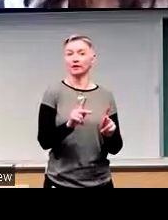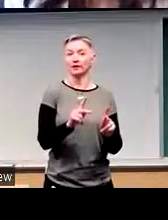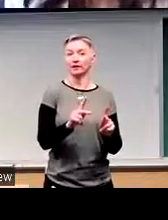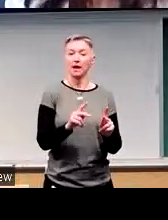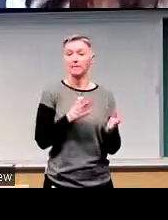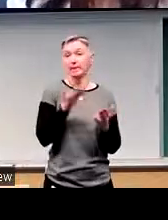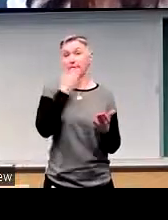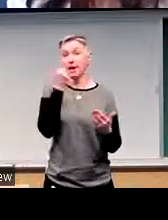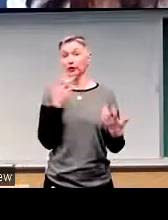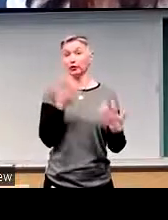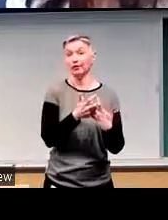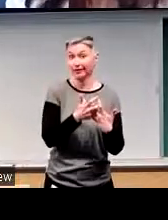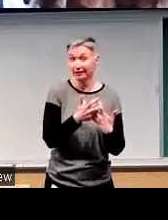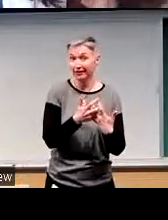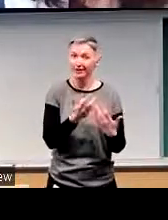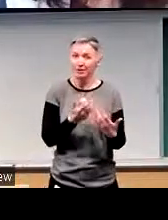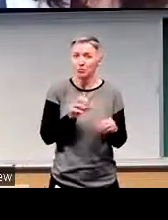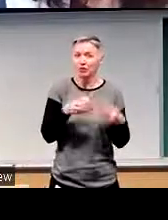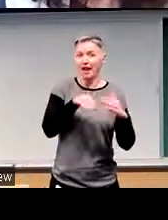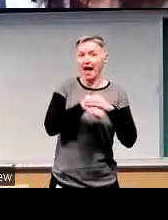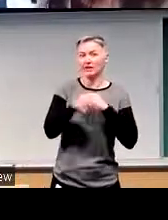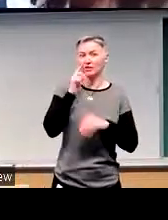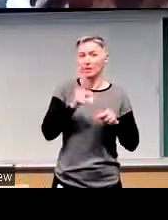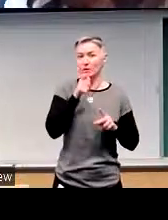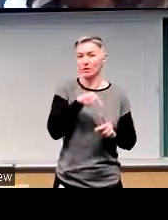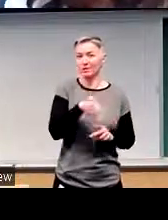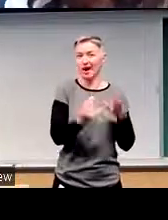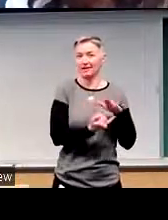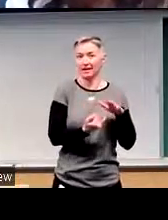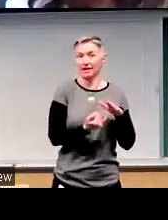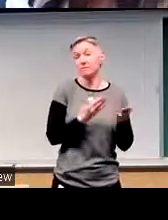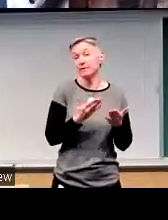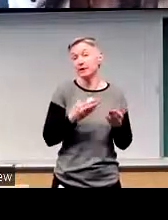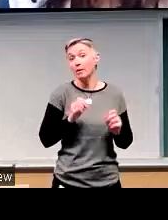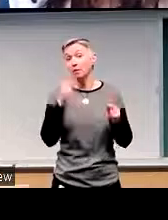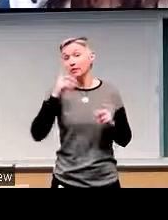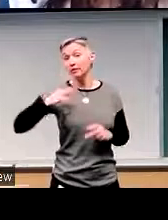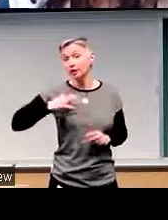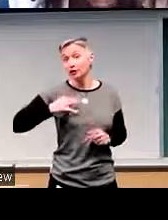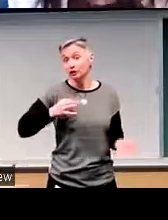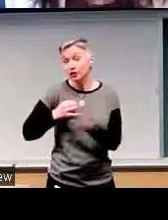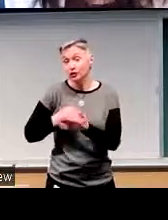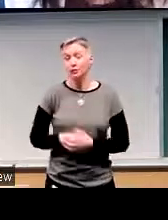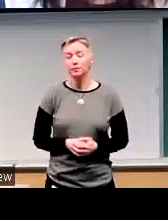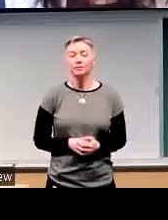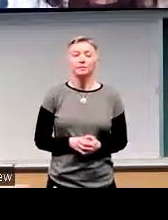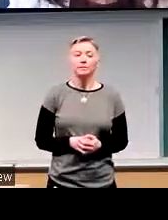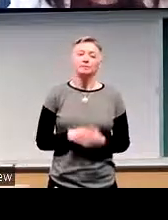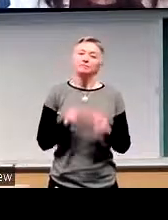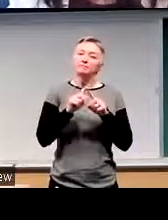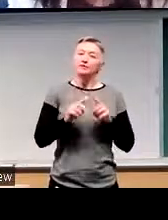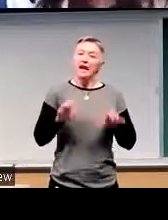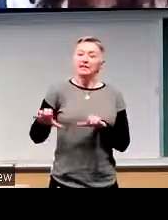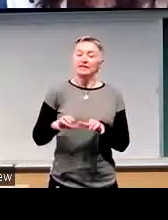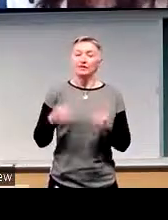to otherwise isolated individuals, perhaps like volunteering opportunities, activities that gather